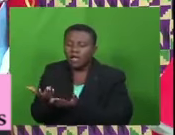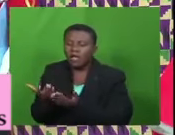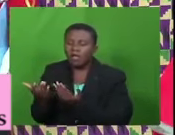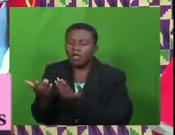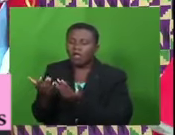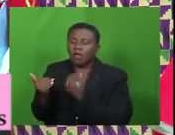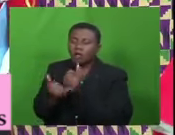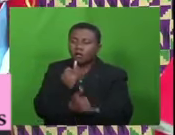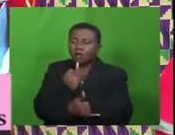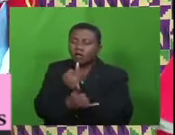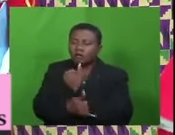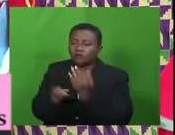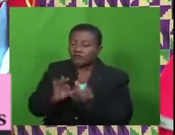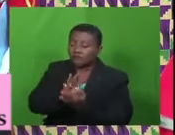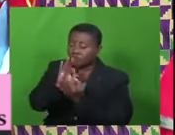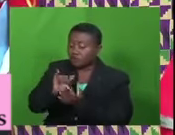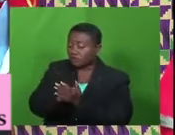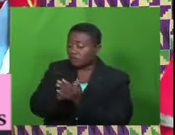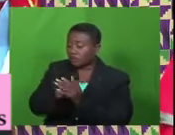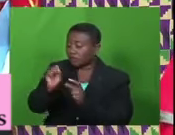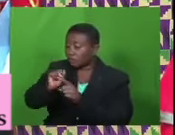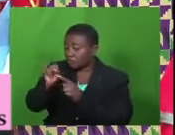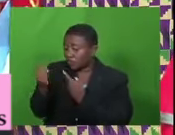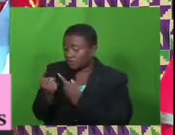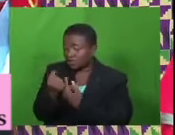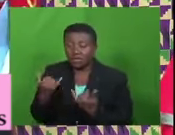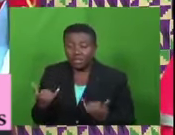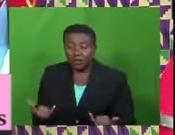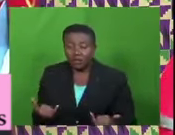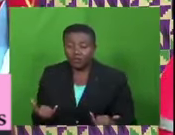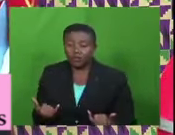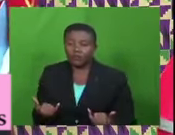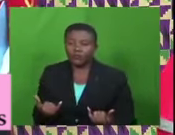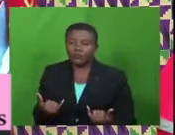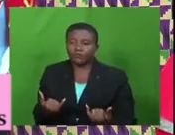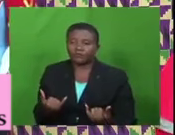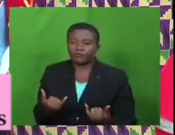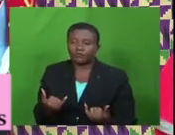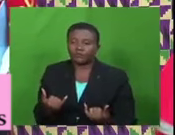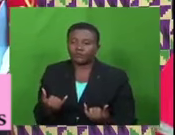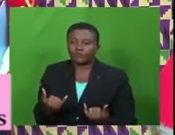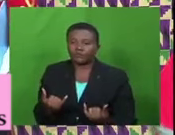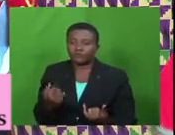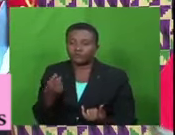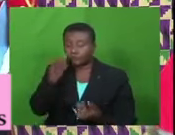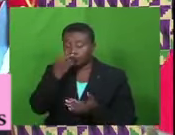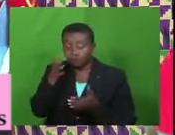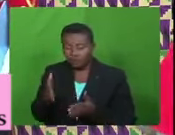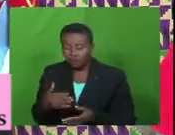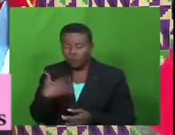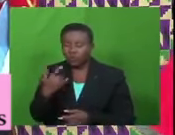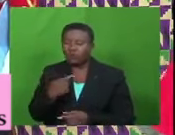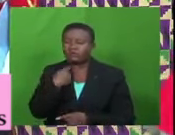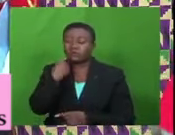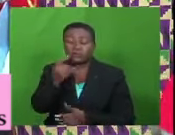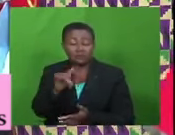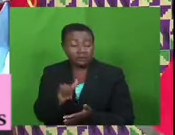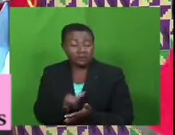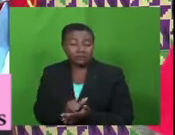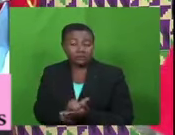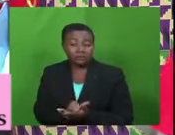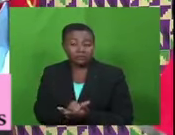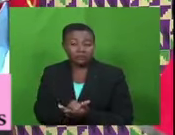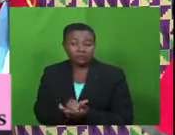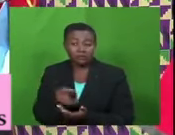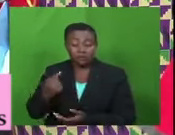situation got to where it is. Mr. Speaker, let me state emphatically that we